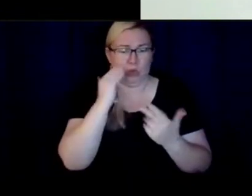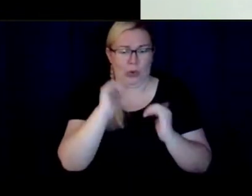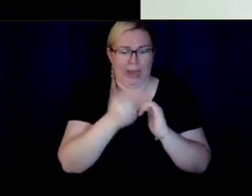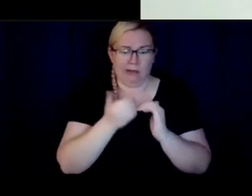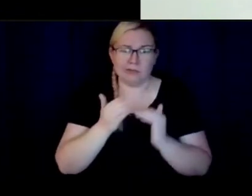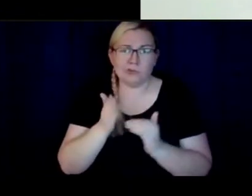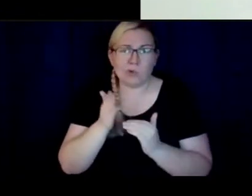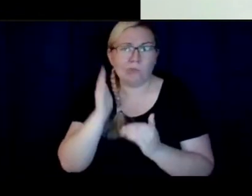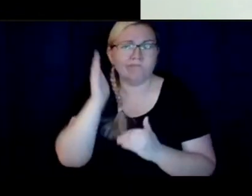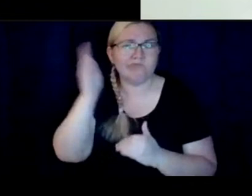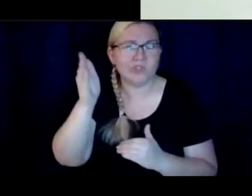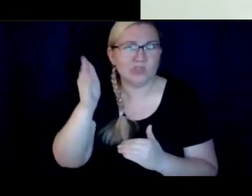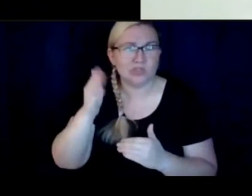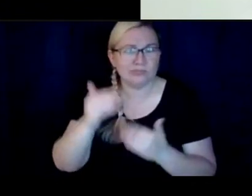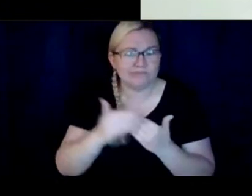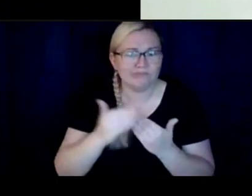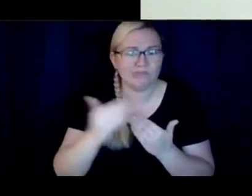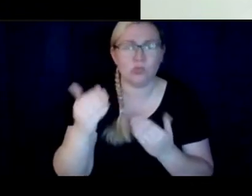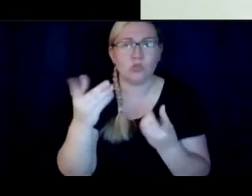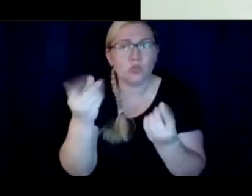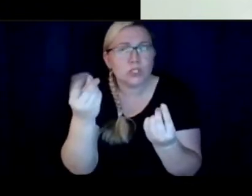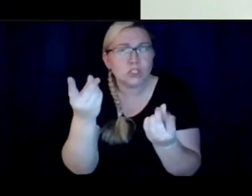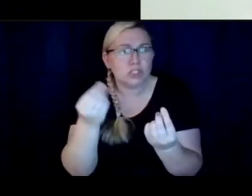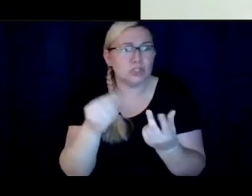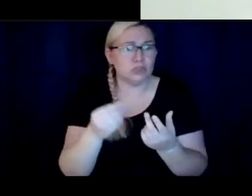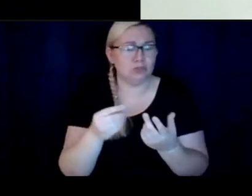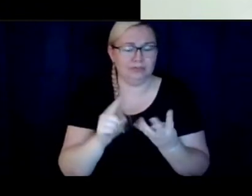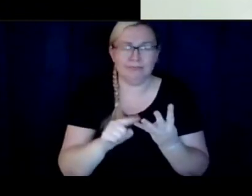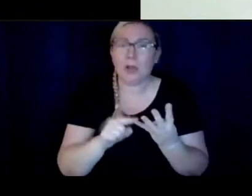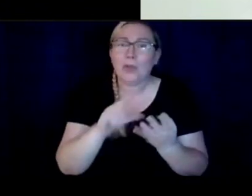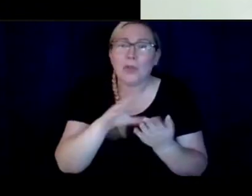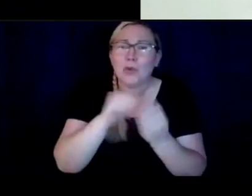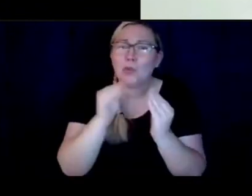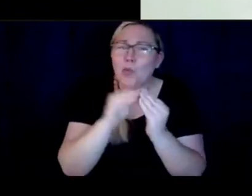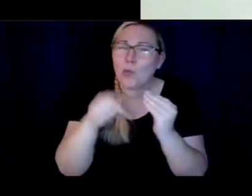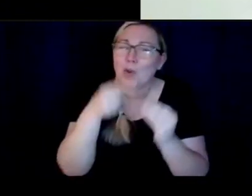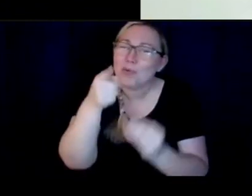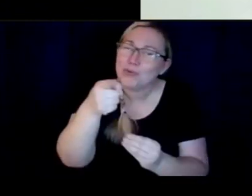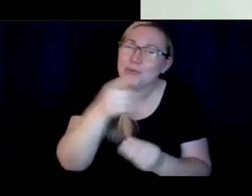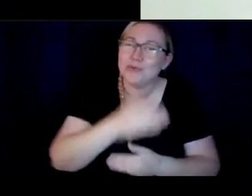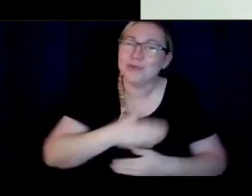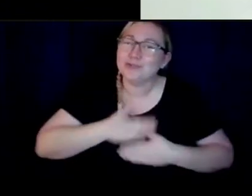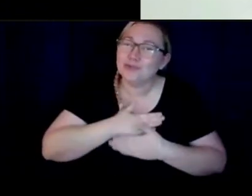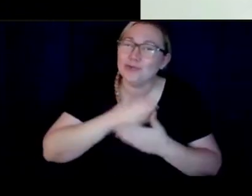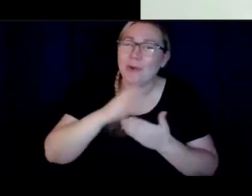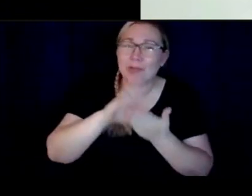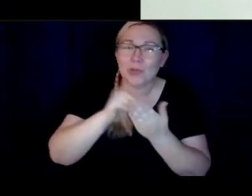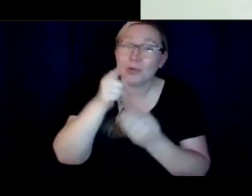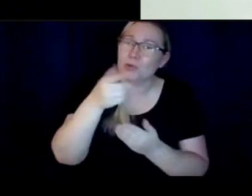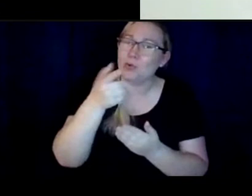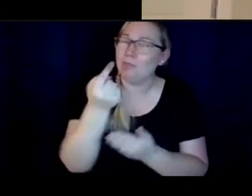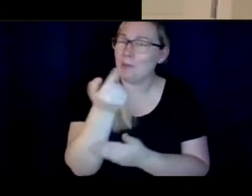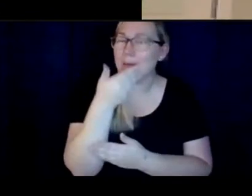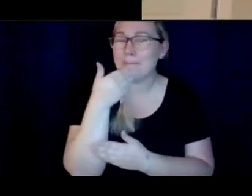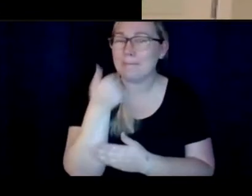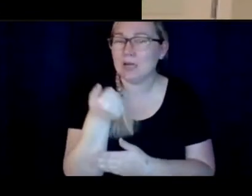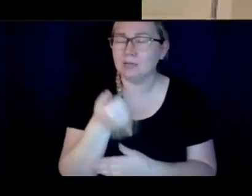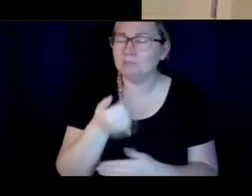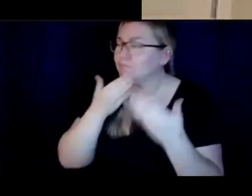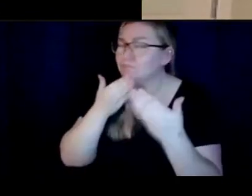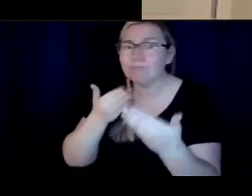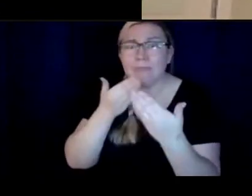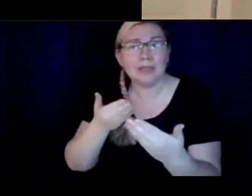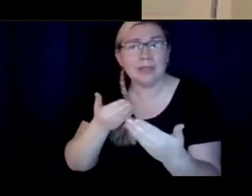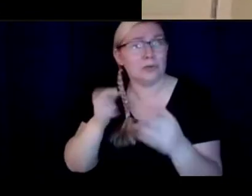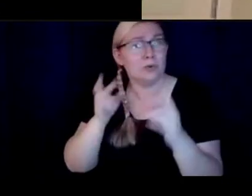future. And then a little bit more about you. That was really fun. I really enjoyed getting to know you a little bit better. Thank you. And I hope